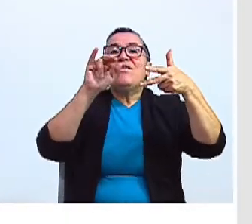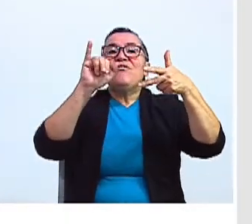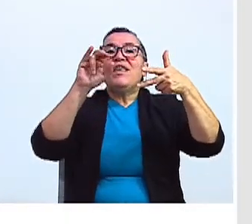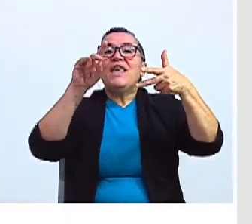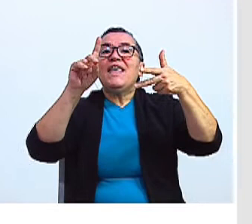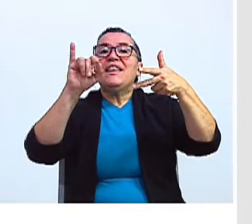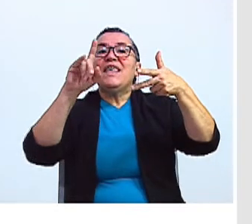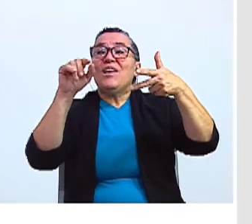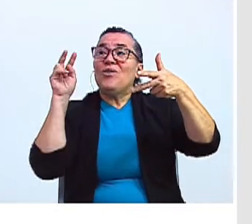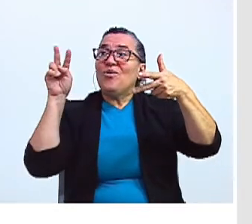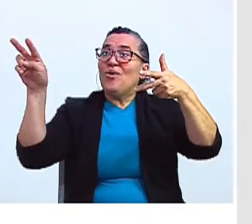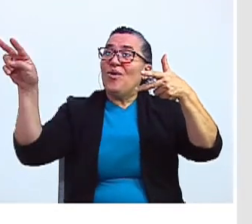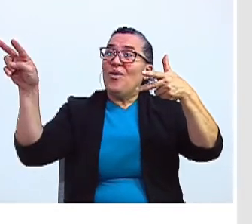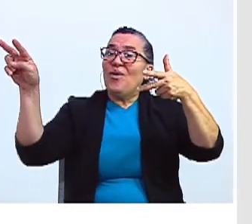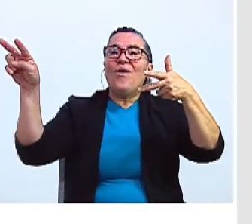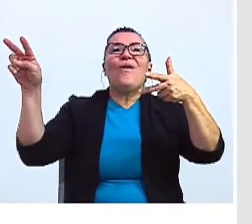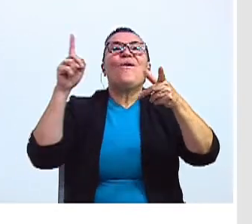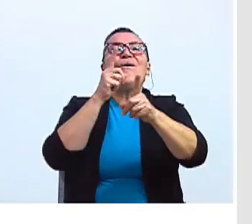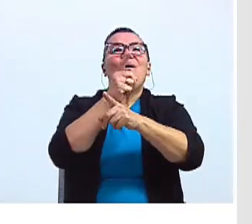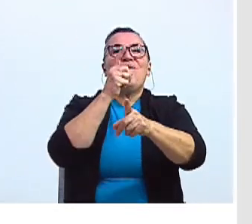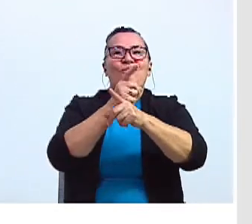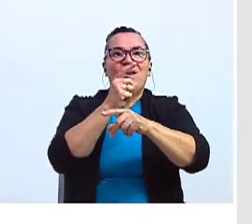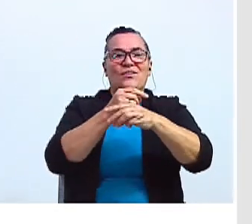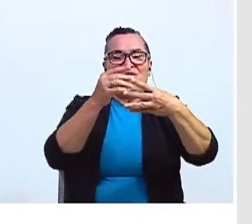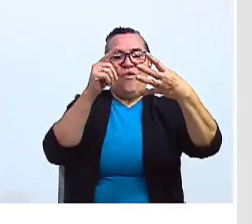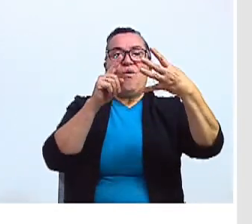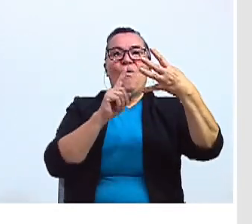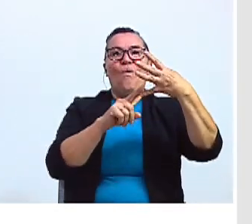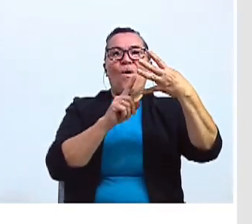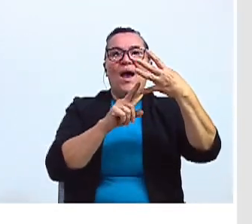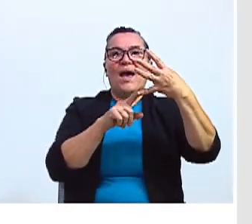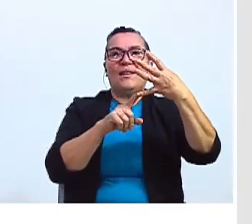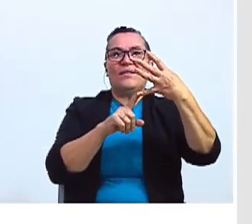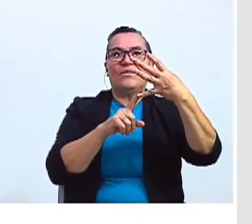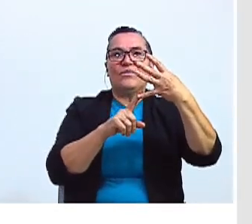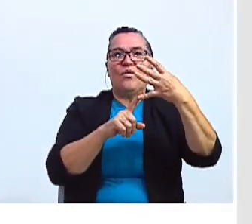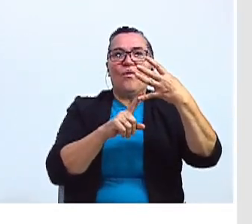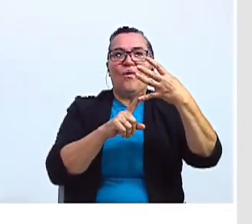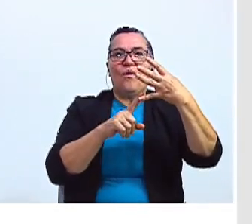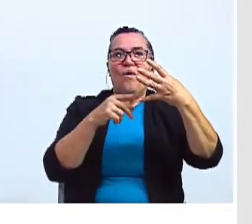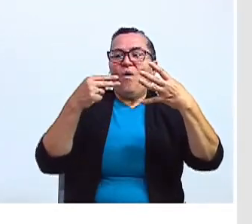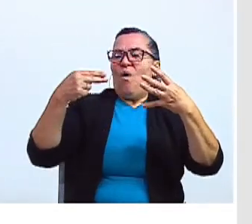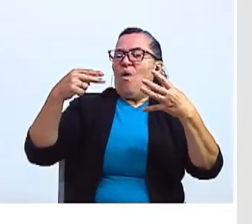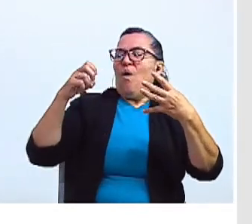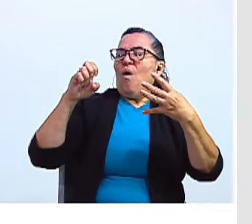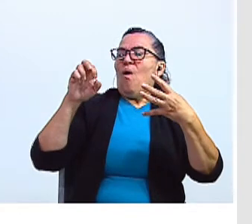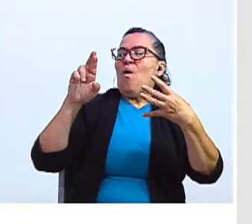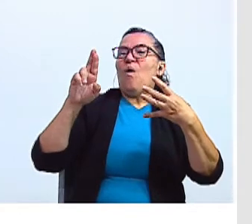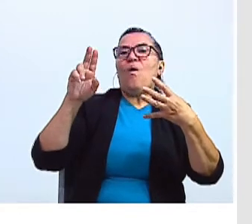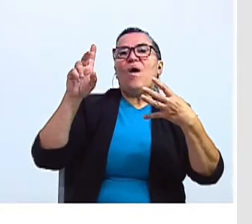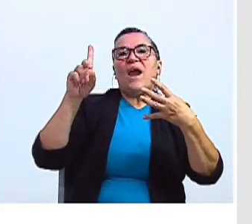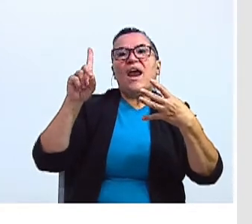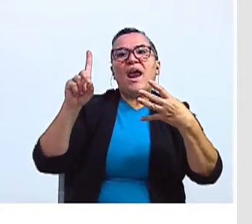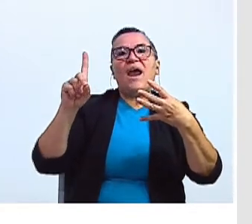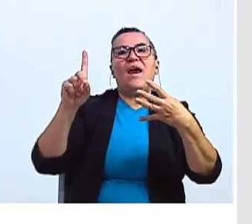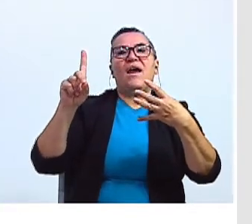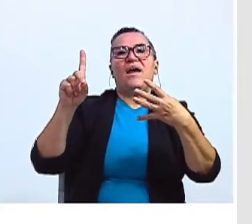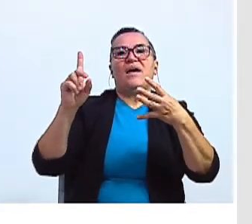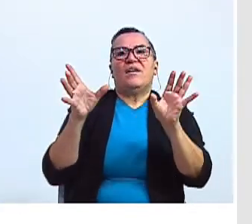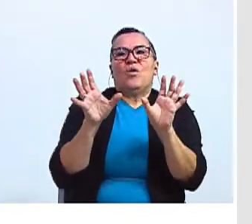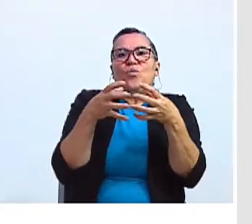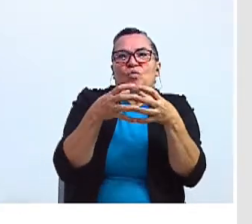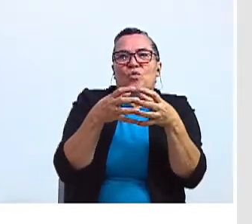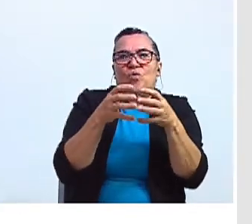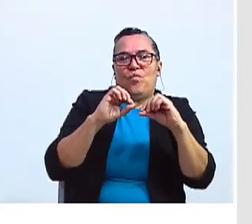Very good. That's right. Number 4, hair. Yes, that is correct. Very